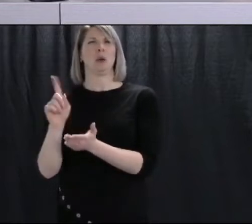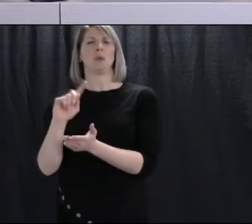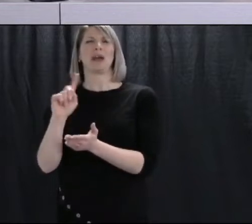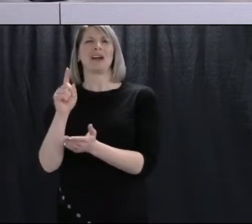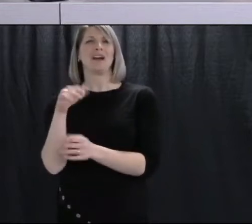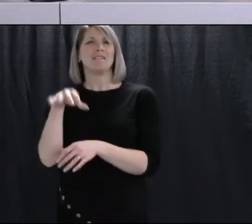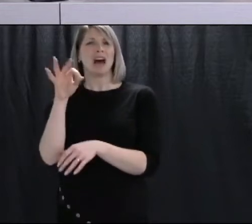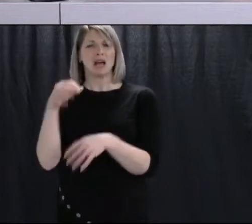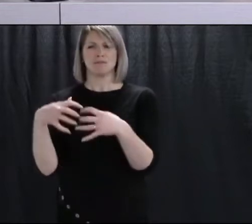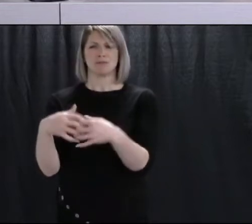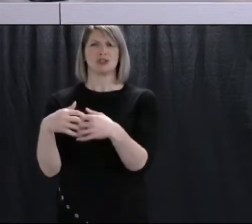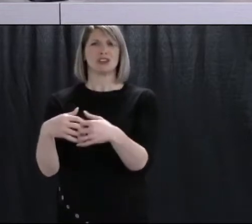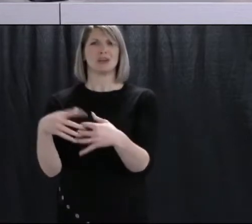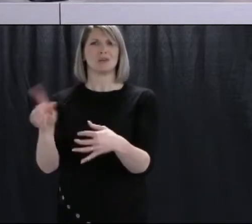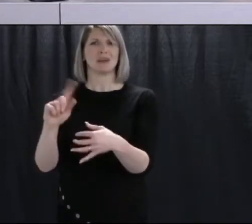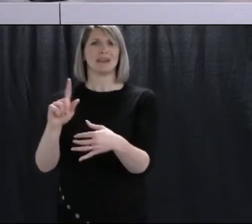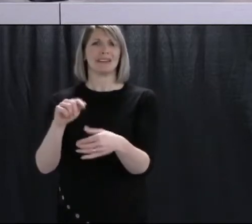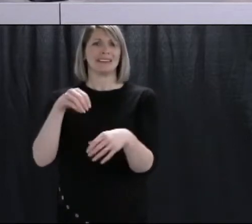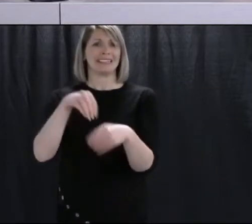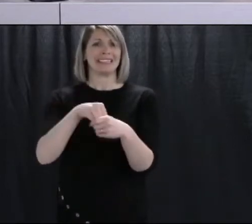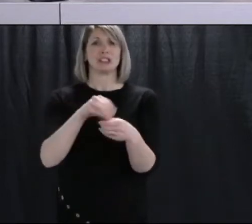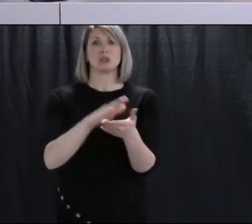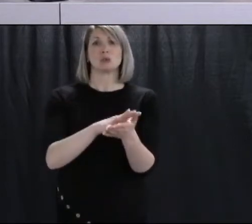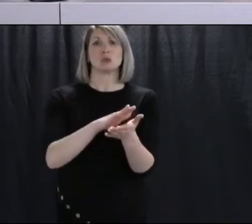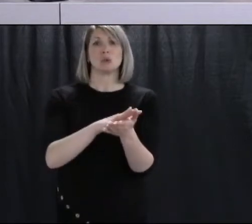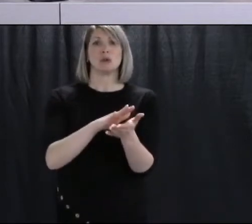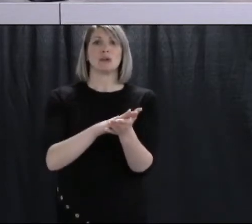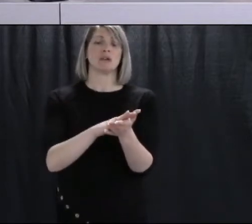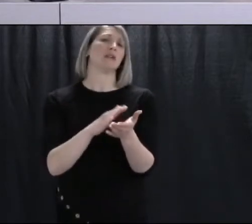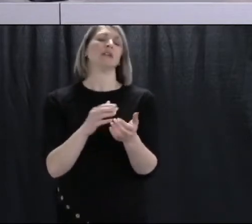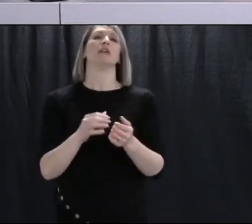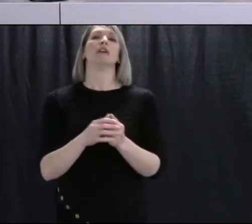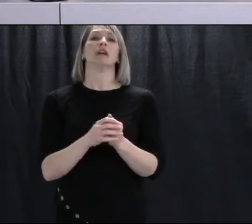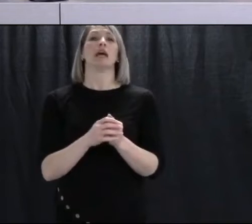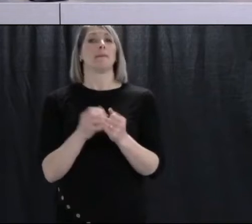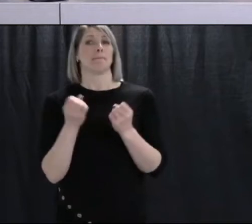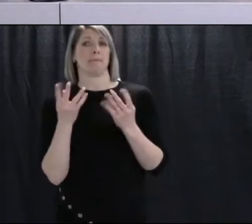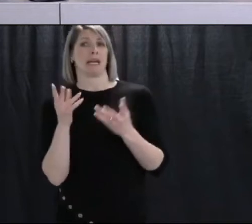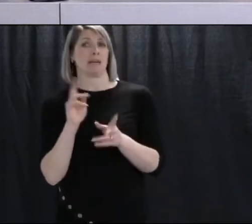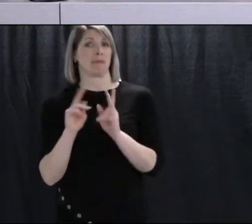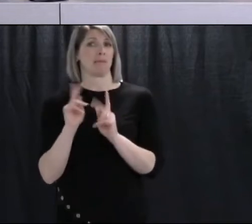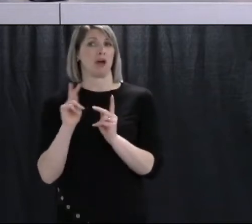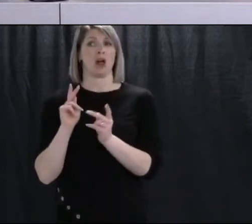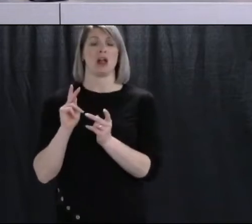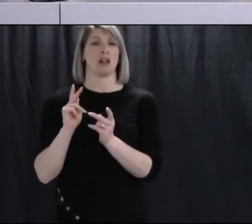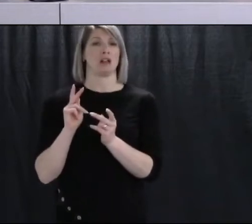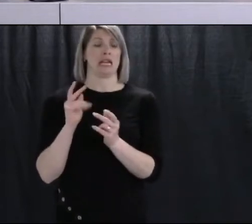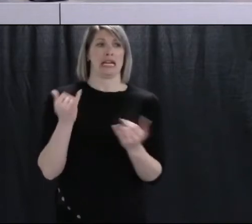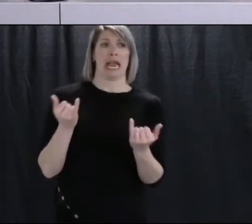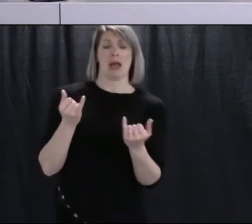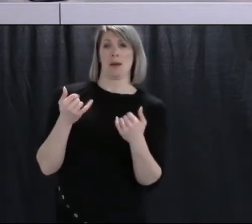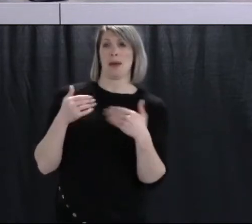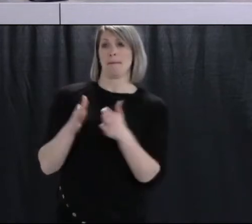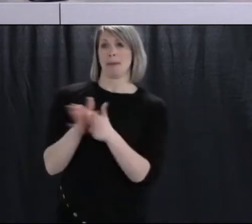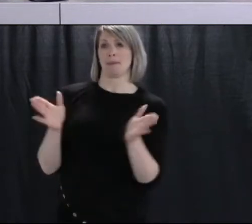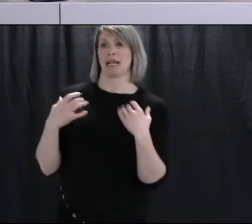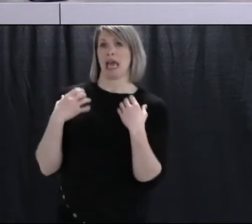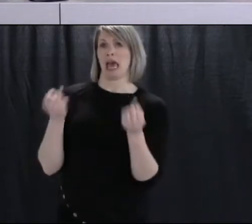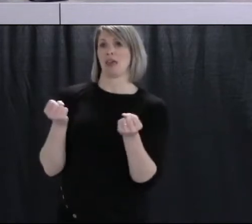province, and they're being either collected up or at least inventoried. What's the hope that you'll be able to use these 3D printers